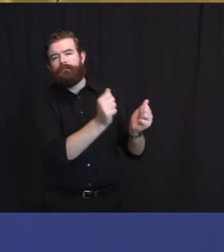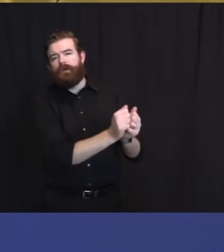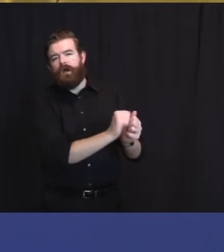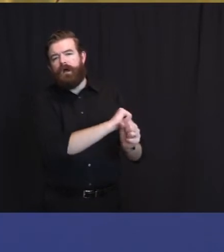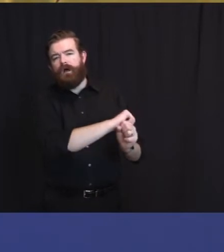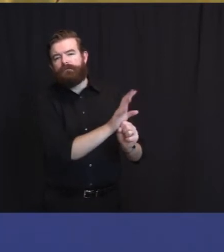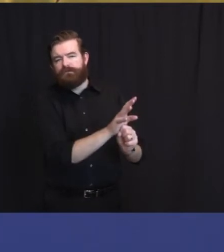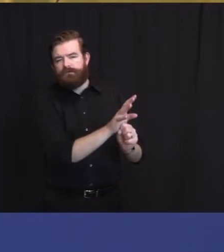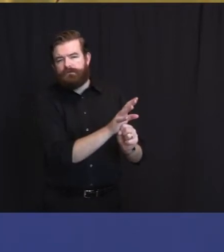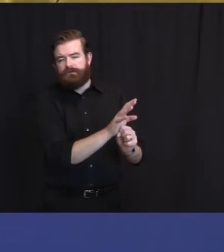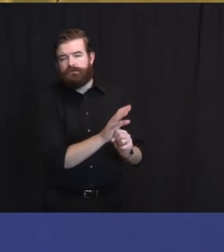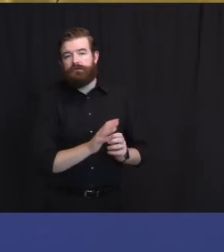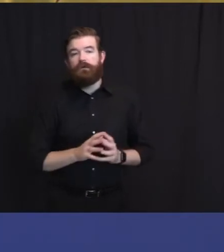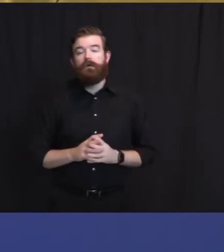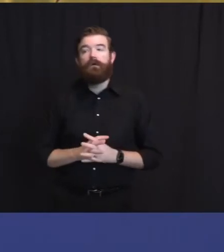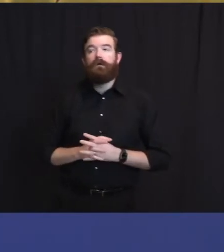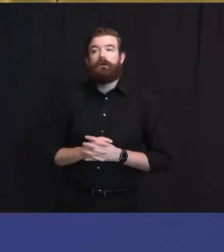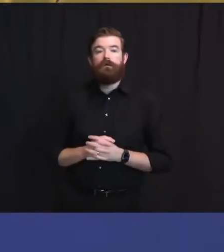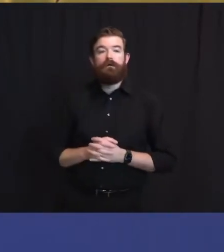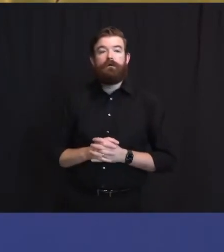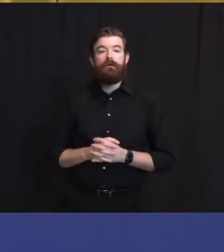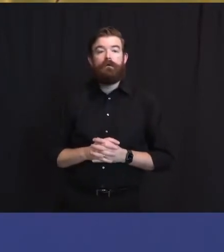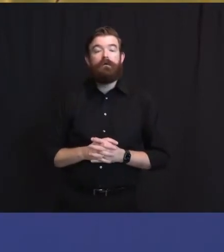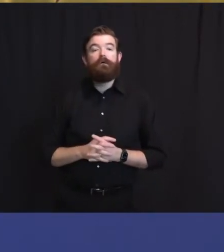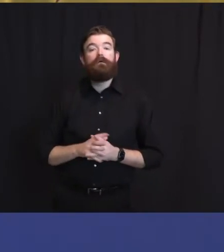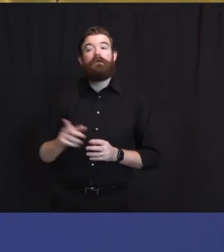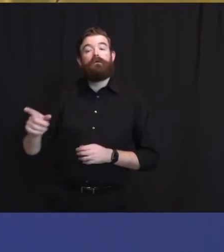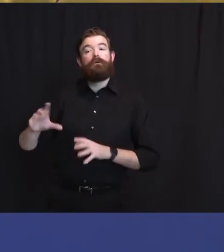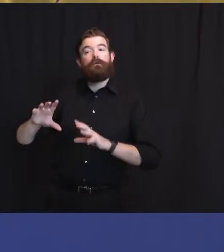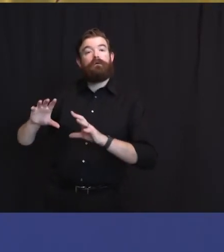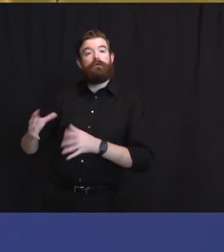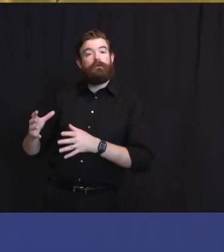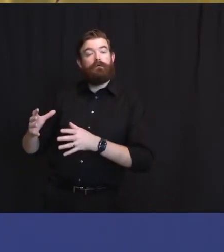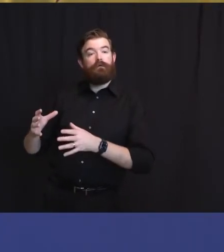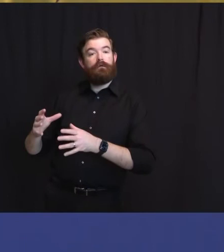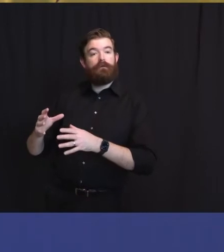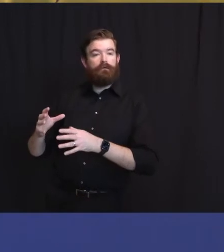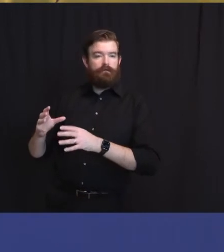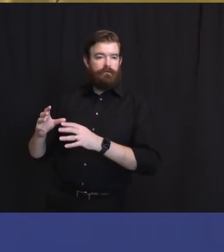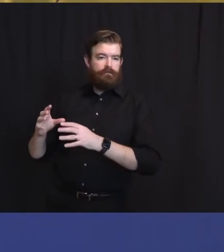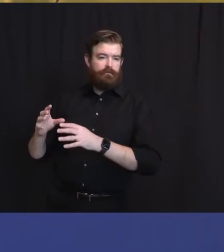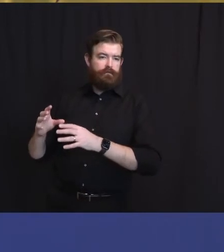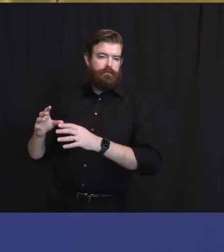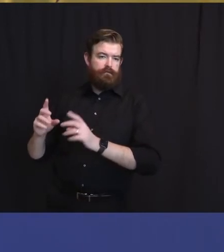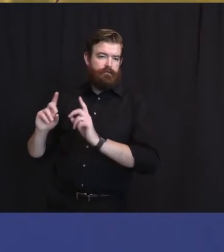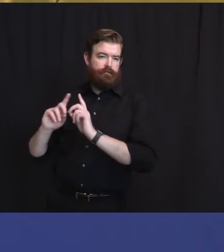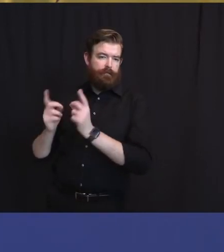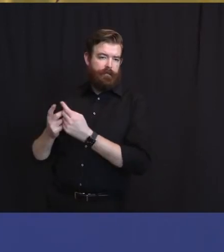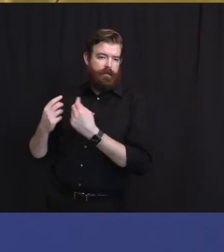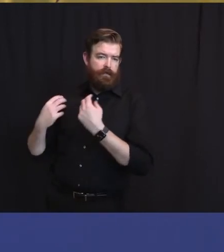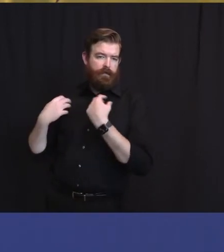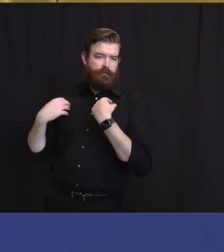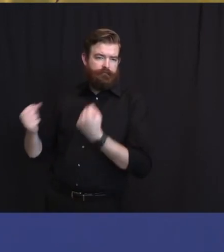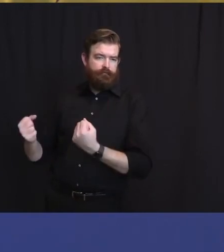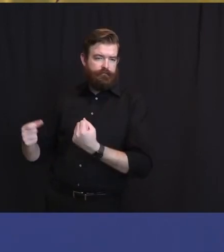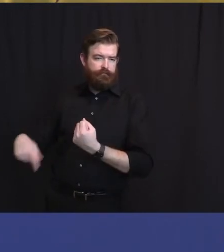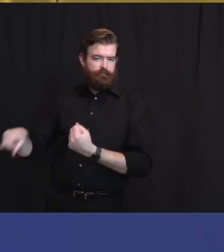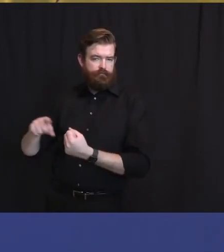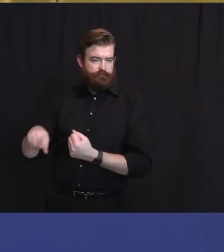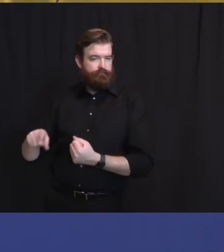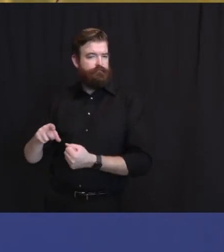of the licensing that's being done for private ambulance companies because of the stress and strain? And have you seen any evidence that private ambulance companies are being